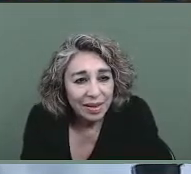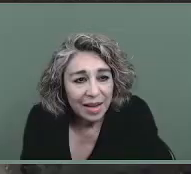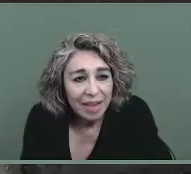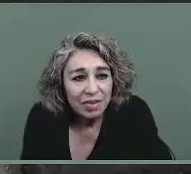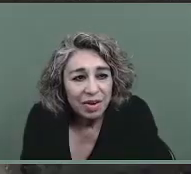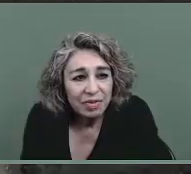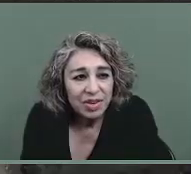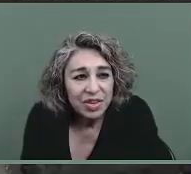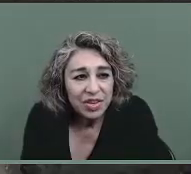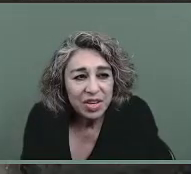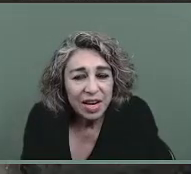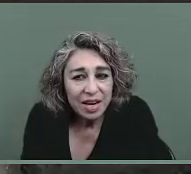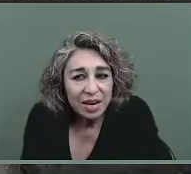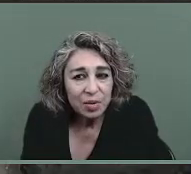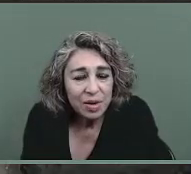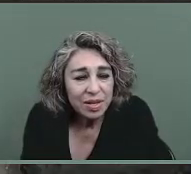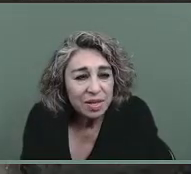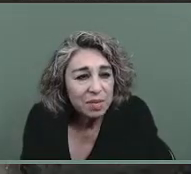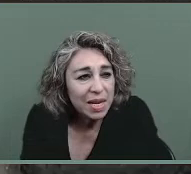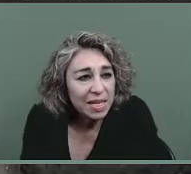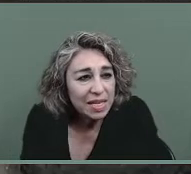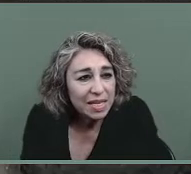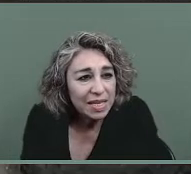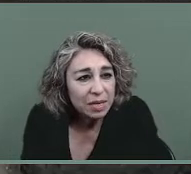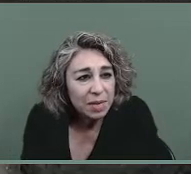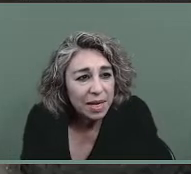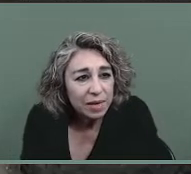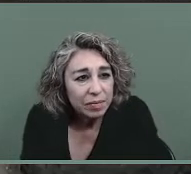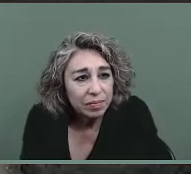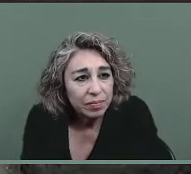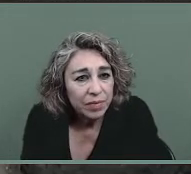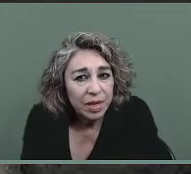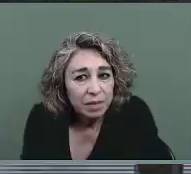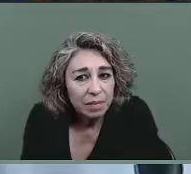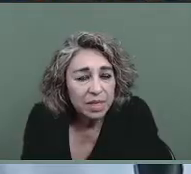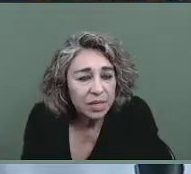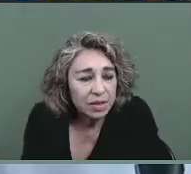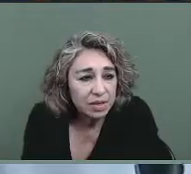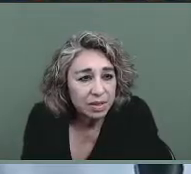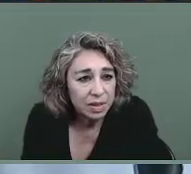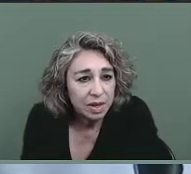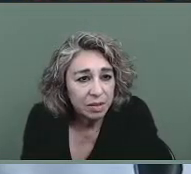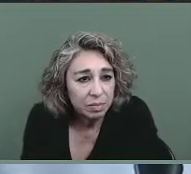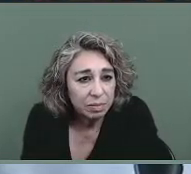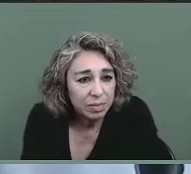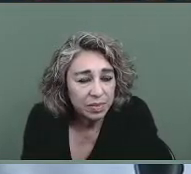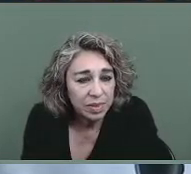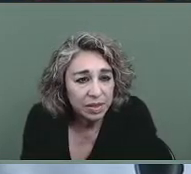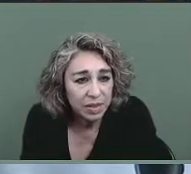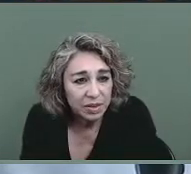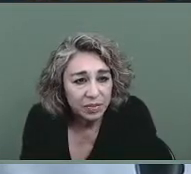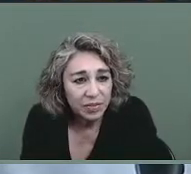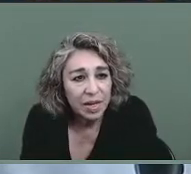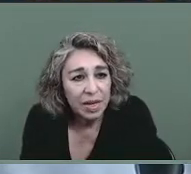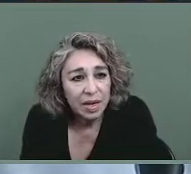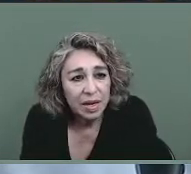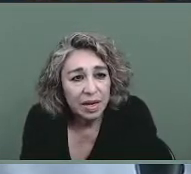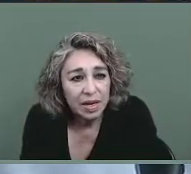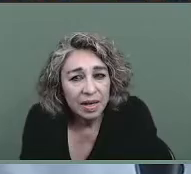after I finished and one of these meetings he said to me misters sir